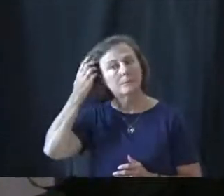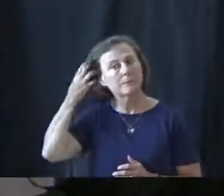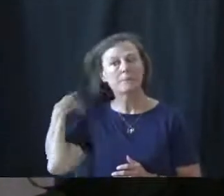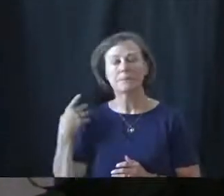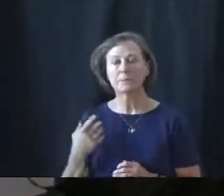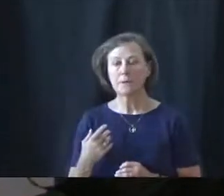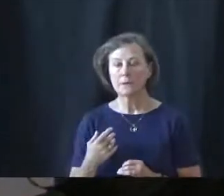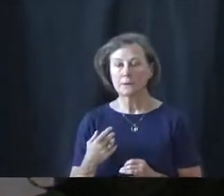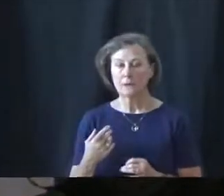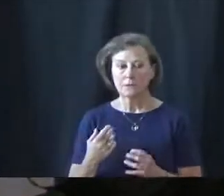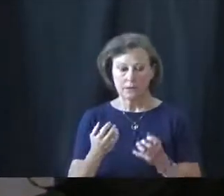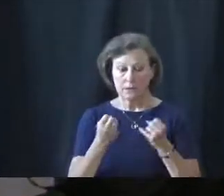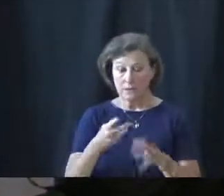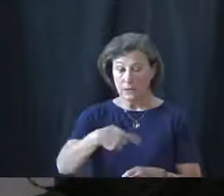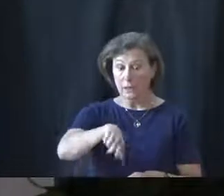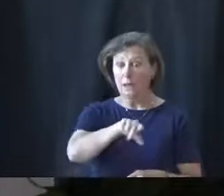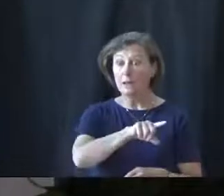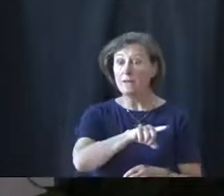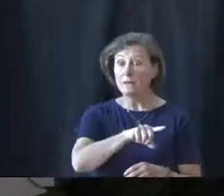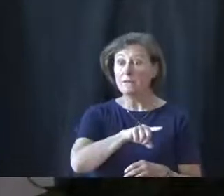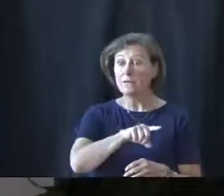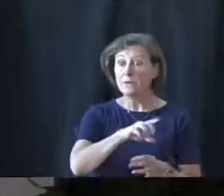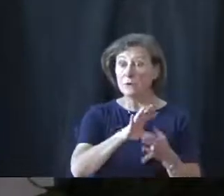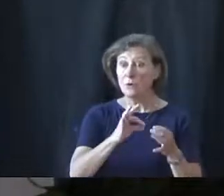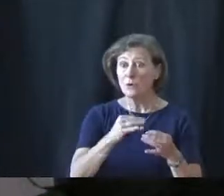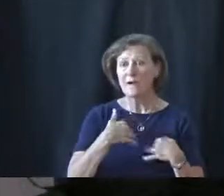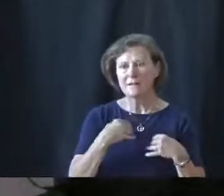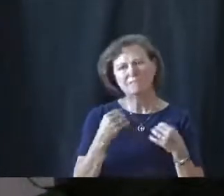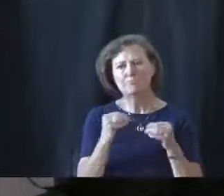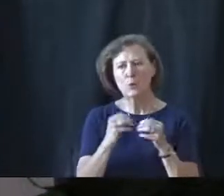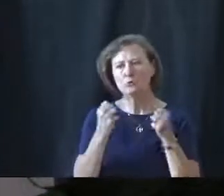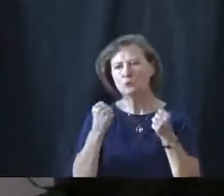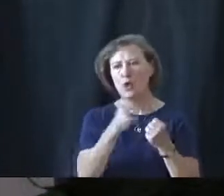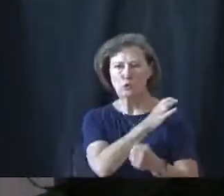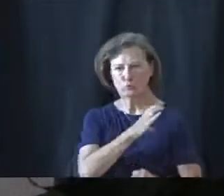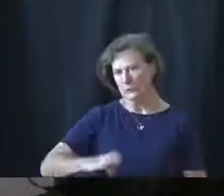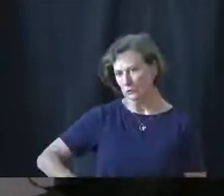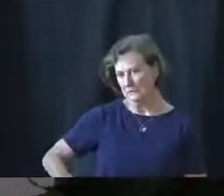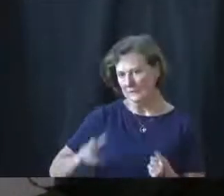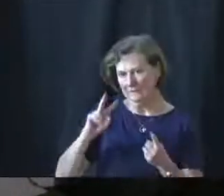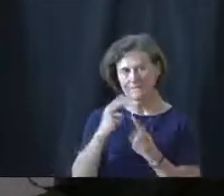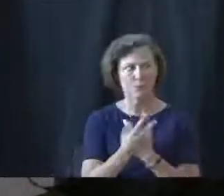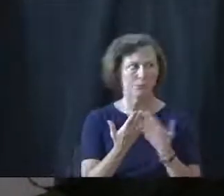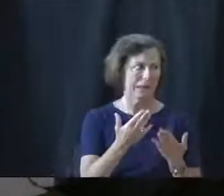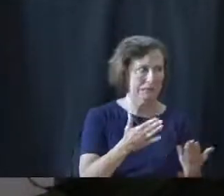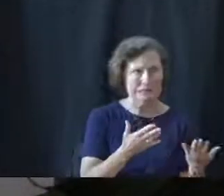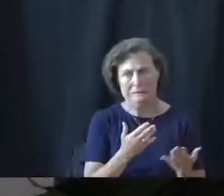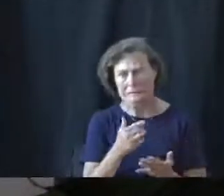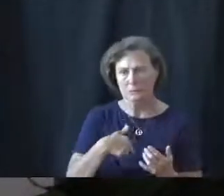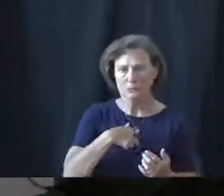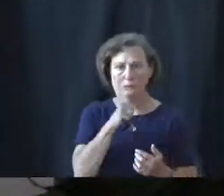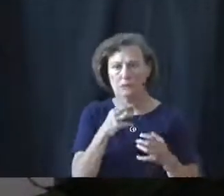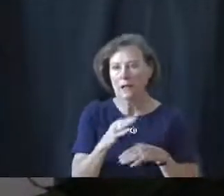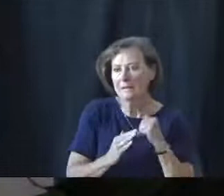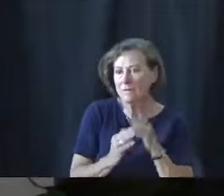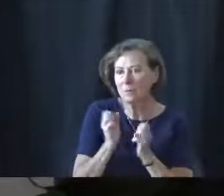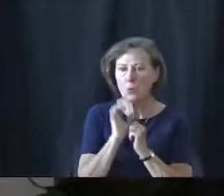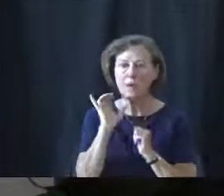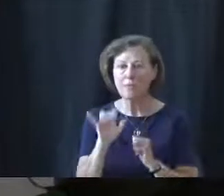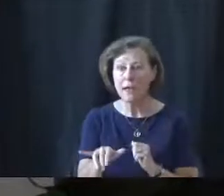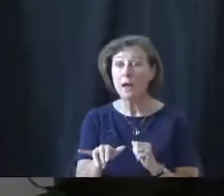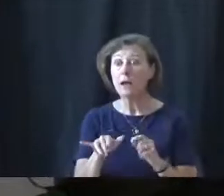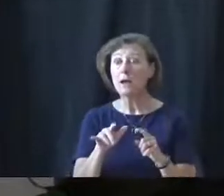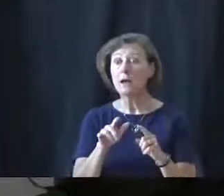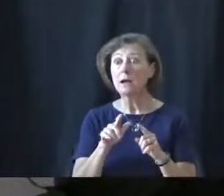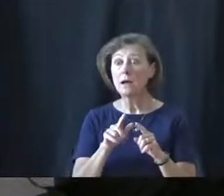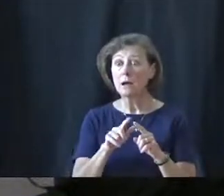Though many of their stories take a possibly stronger Christian view that some of us may be comfortable with at first, there is a